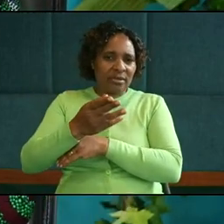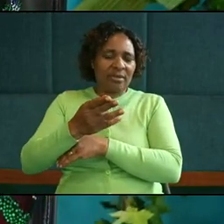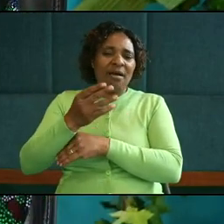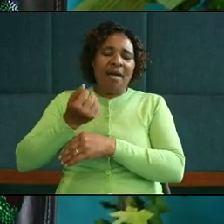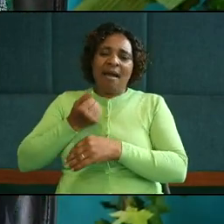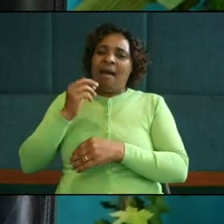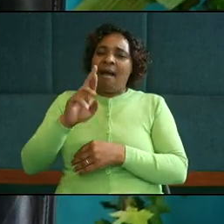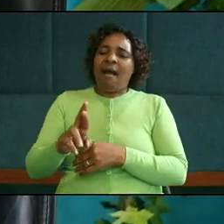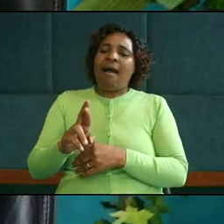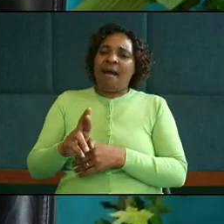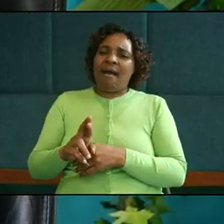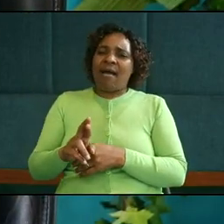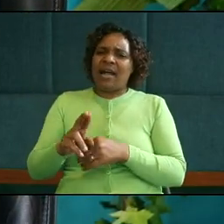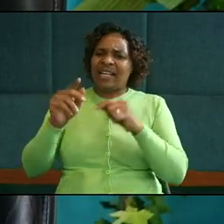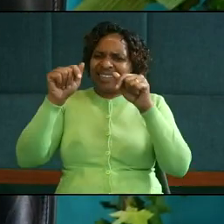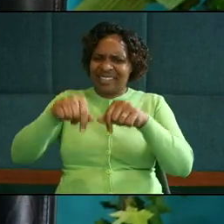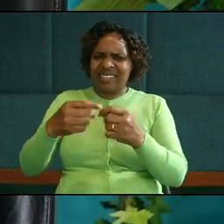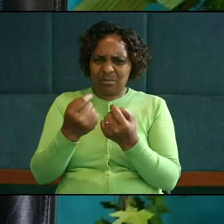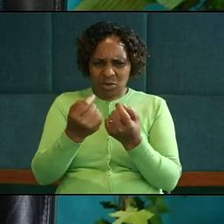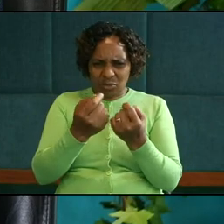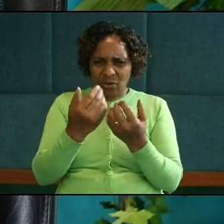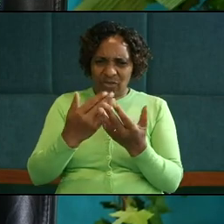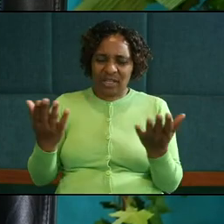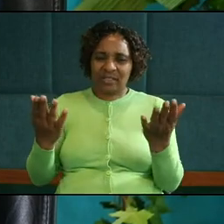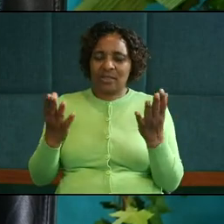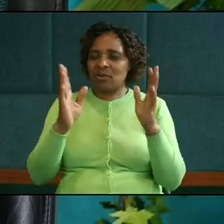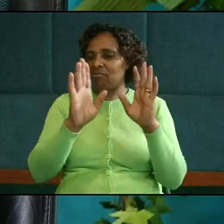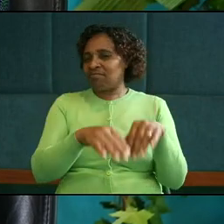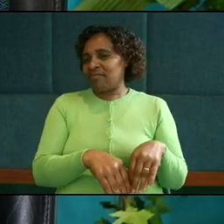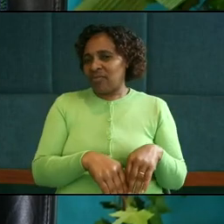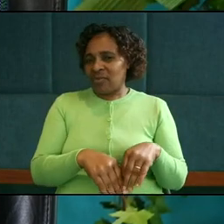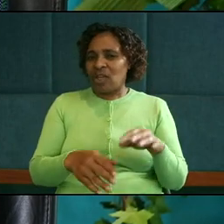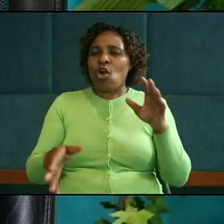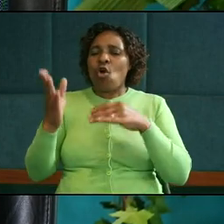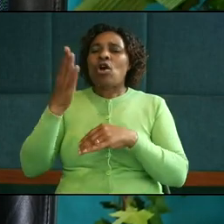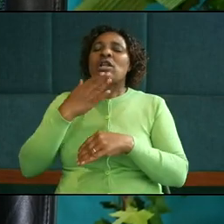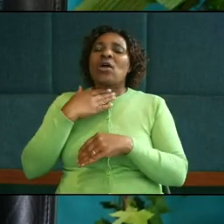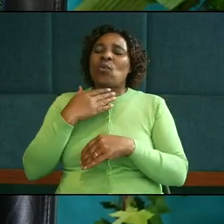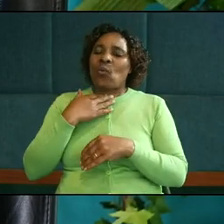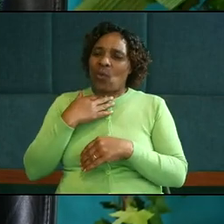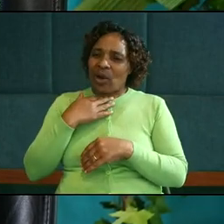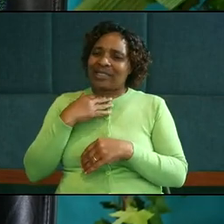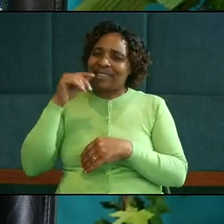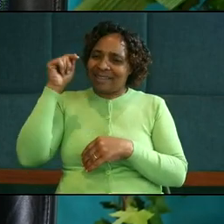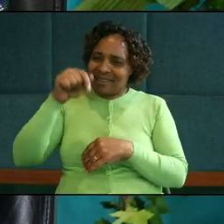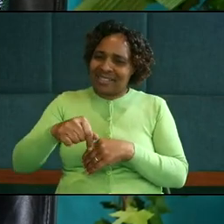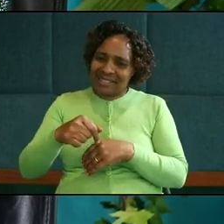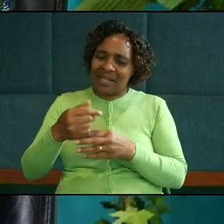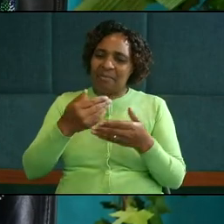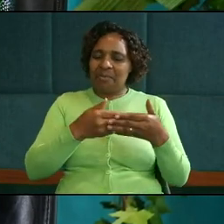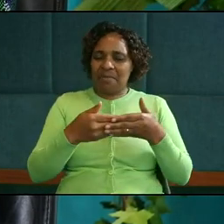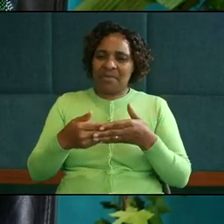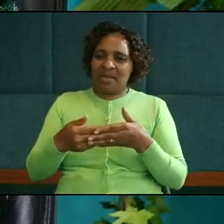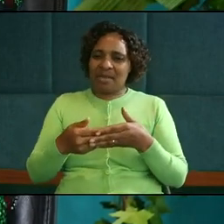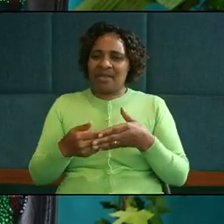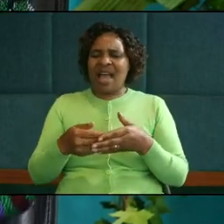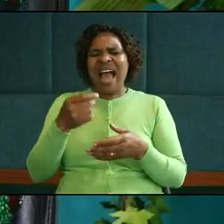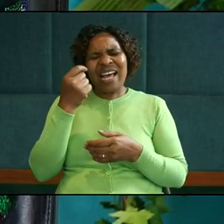like, these petty things. It's like, God, I just want this. As in, for what? Just